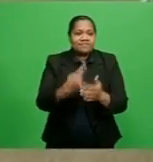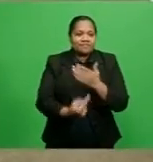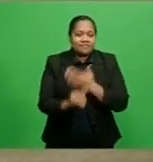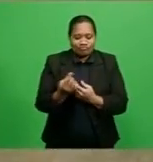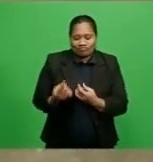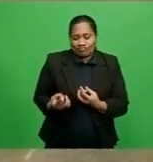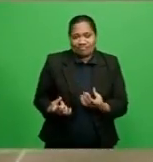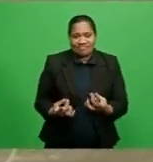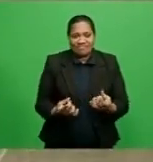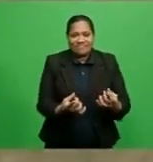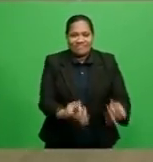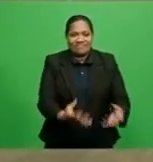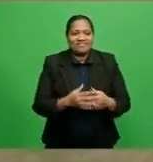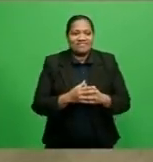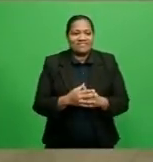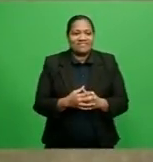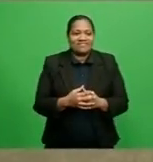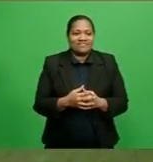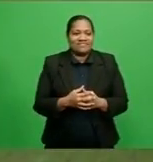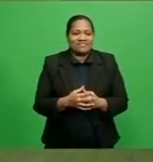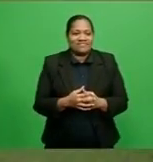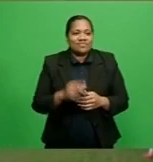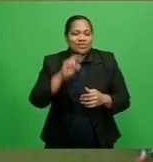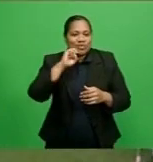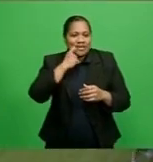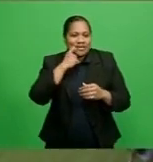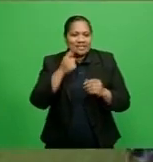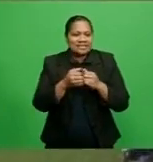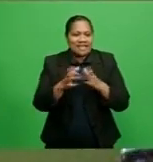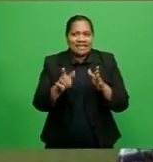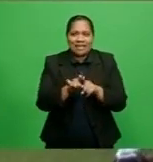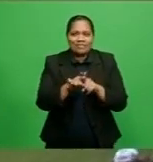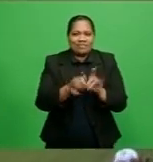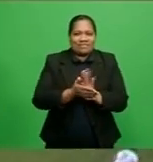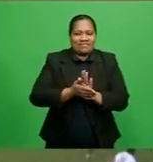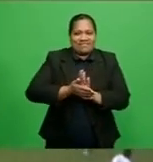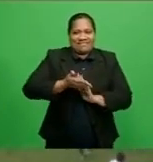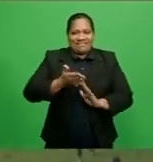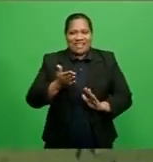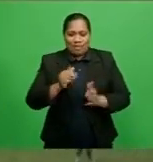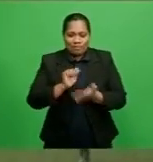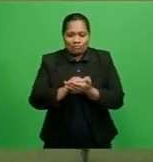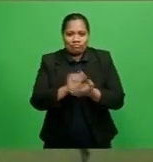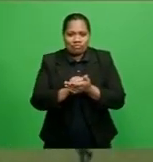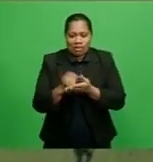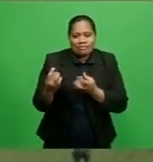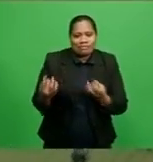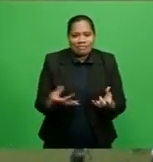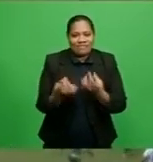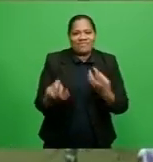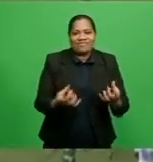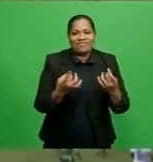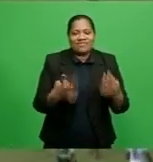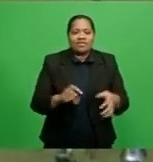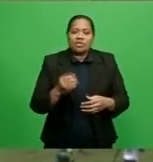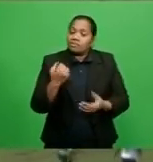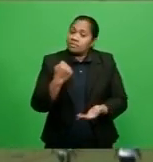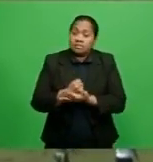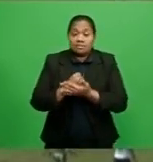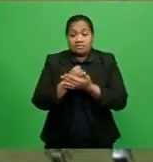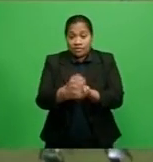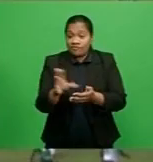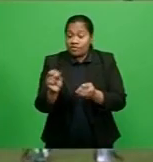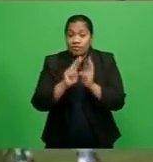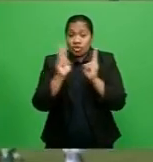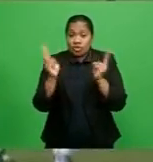and everything just lifts up another level. The new Skipper Cup competition format is supported by the unions. The new format came